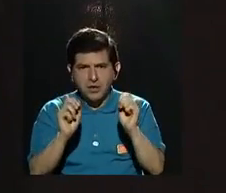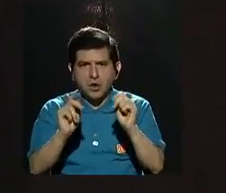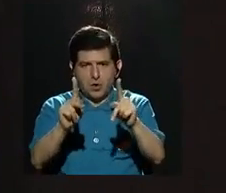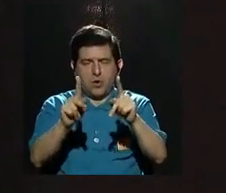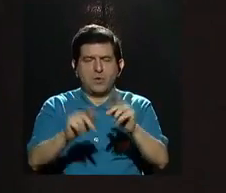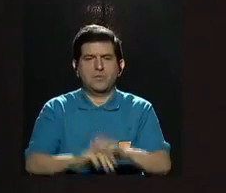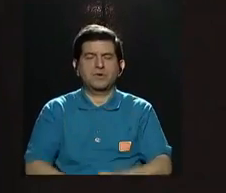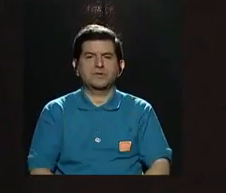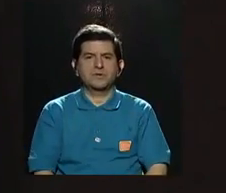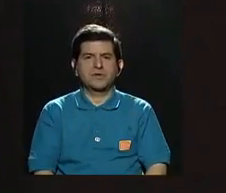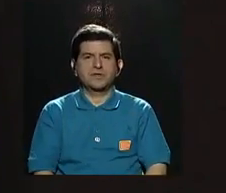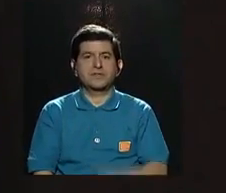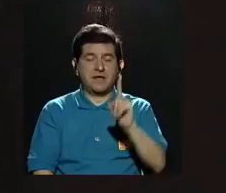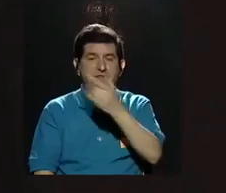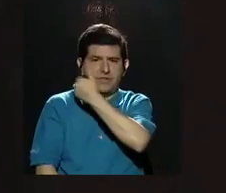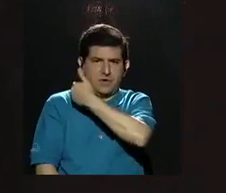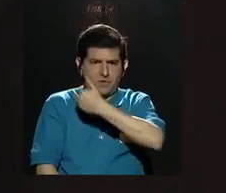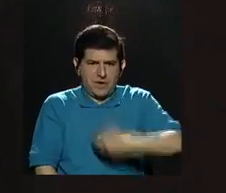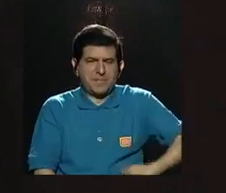Trump presidency,